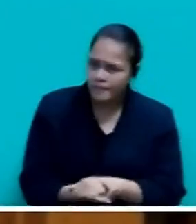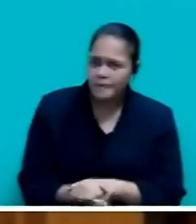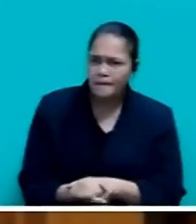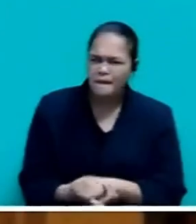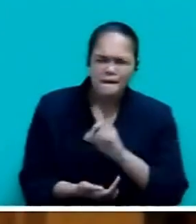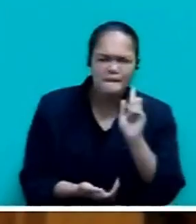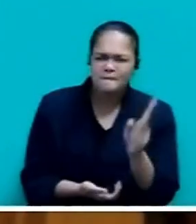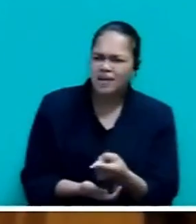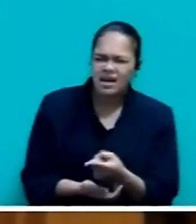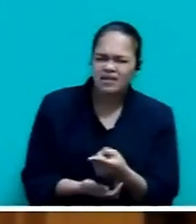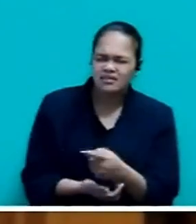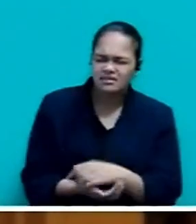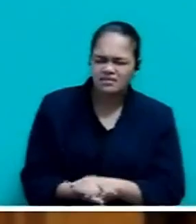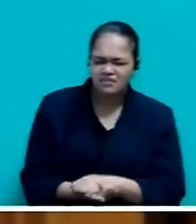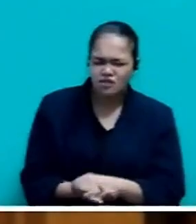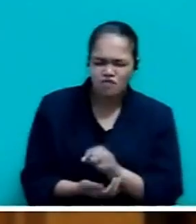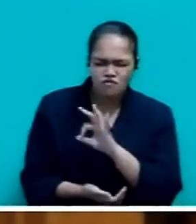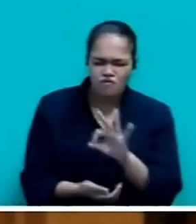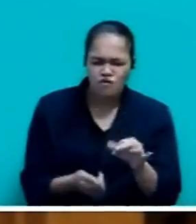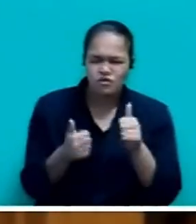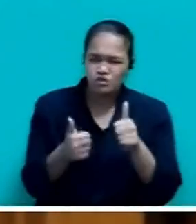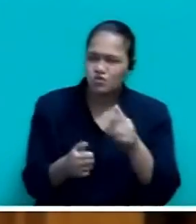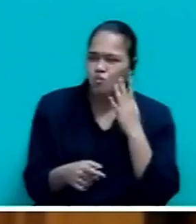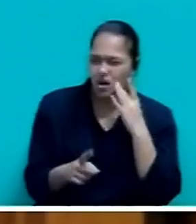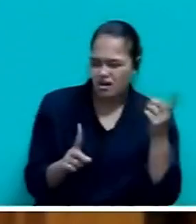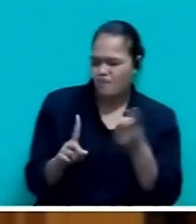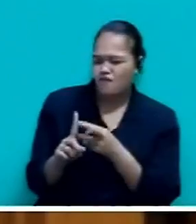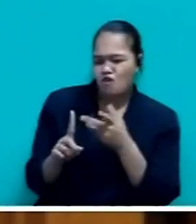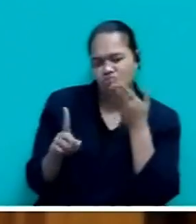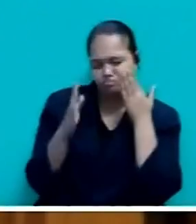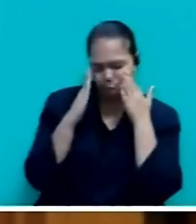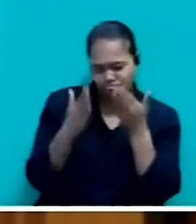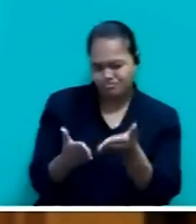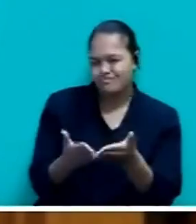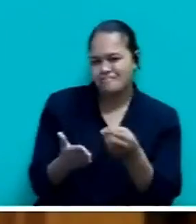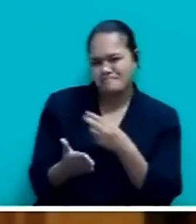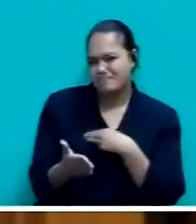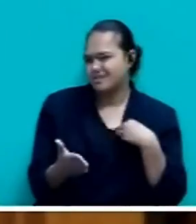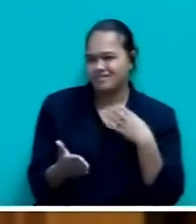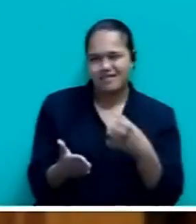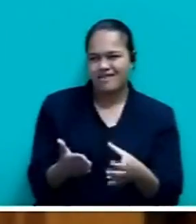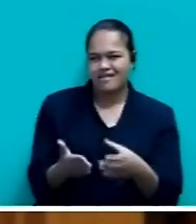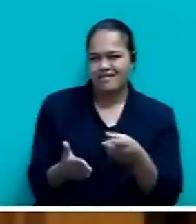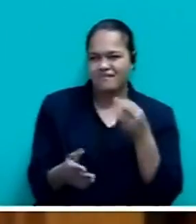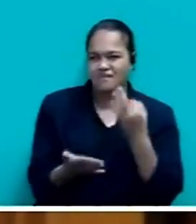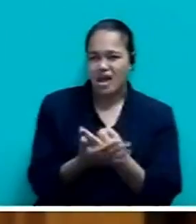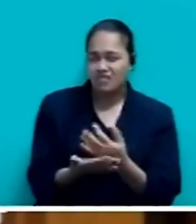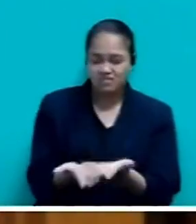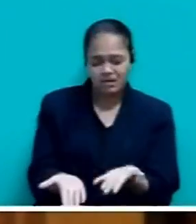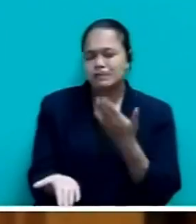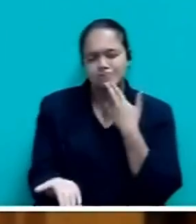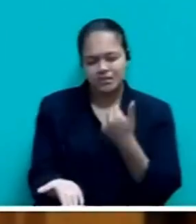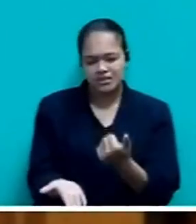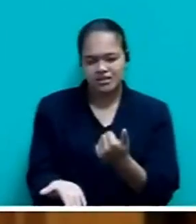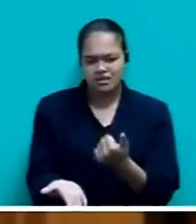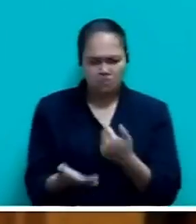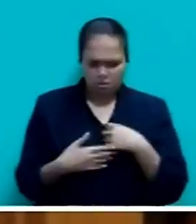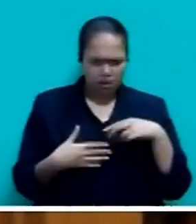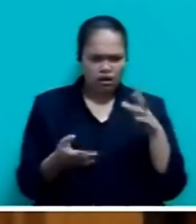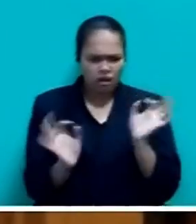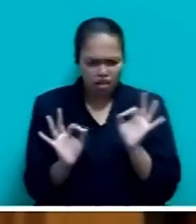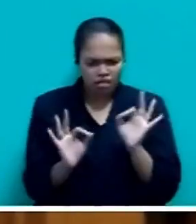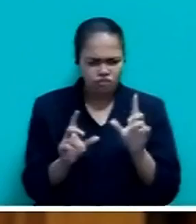quite distasteful when it comes from our Minister for Finance. Please, I didn't start anything. I just stood quietly